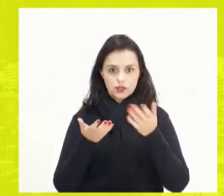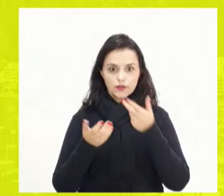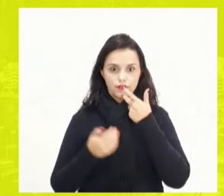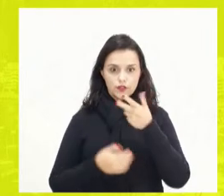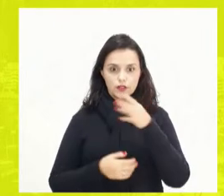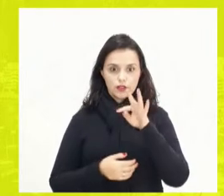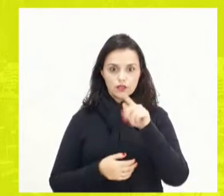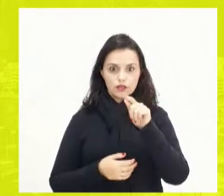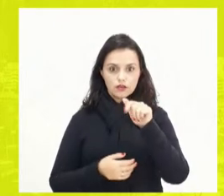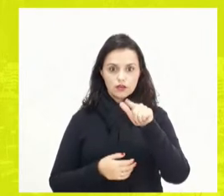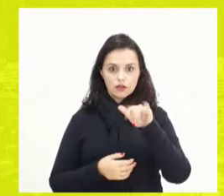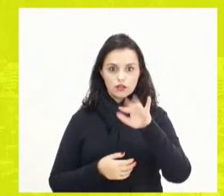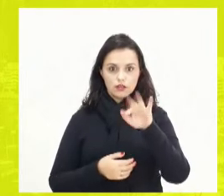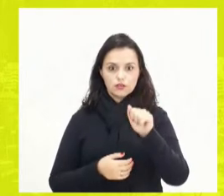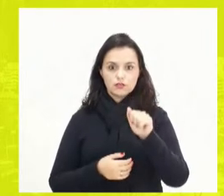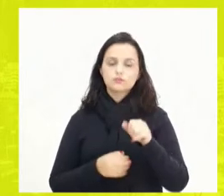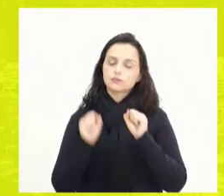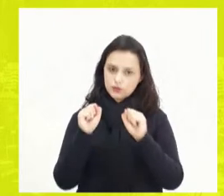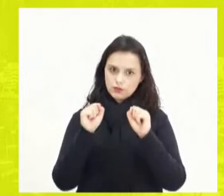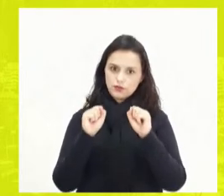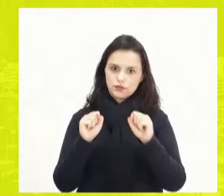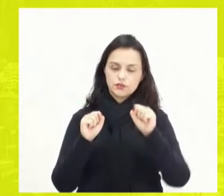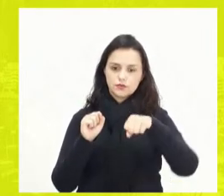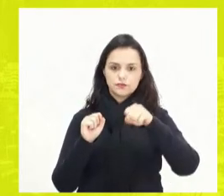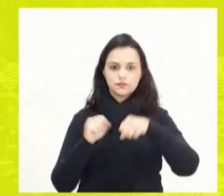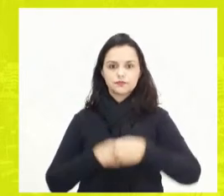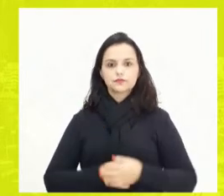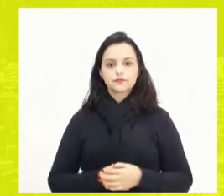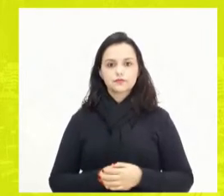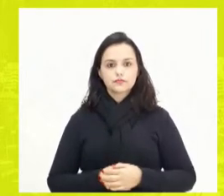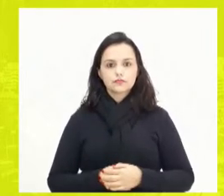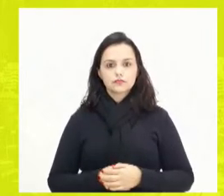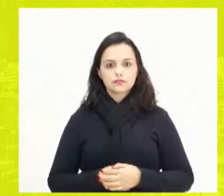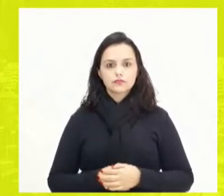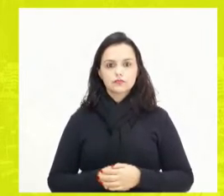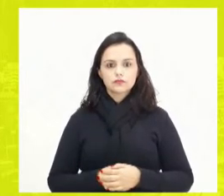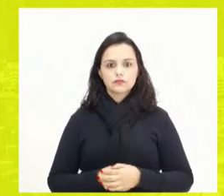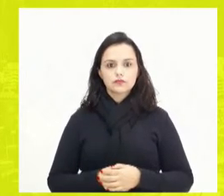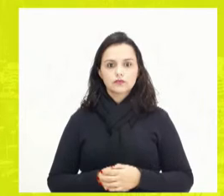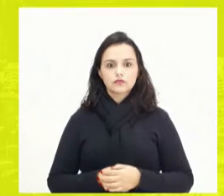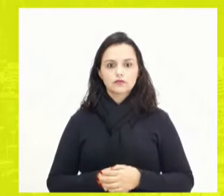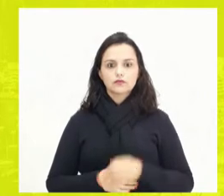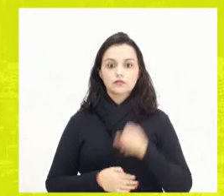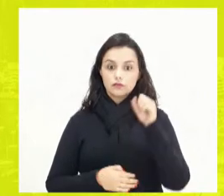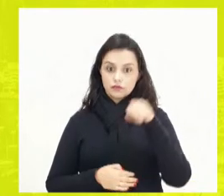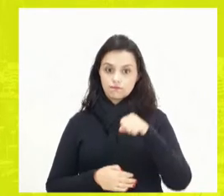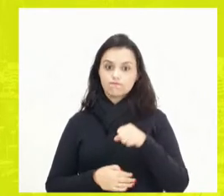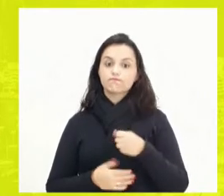would you like to start yes maybe yeah yeah let's do that